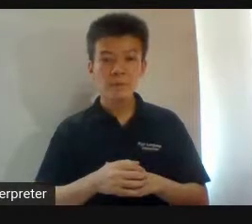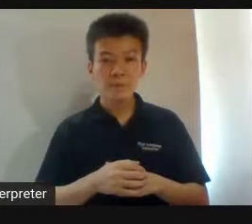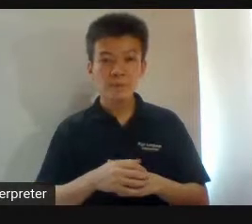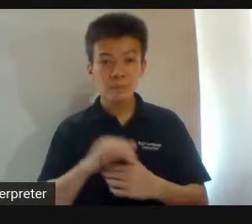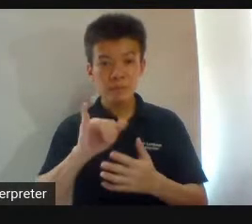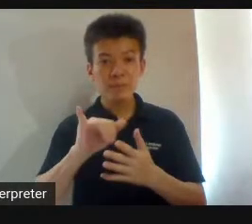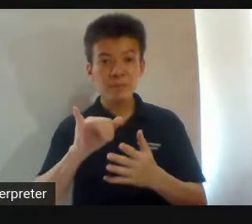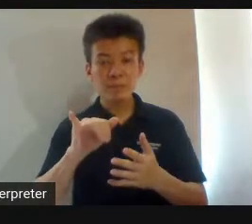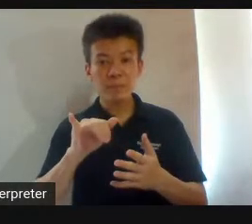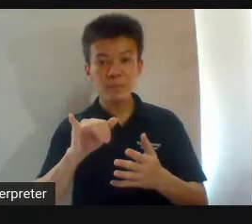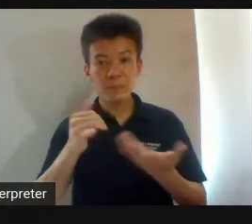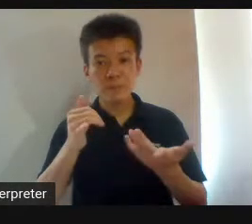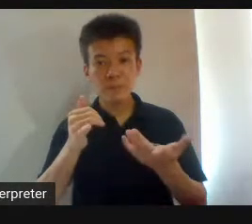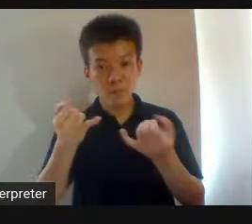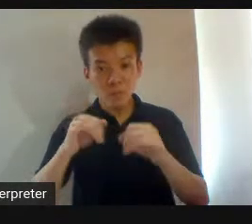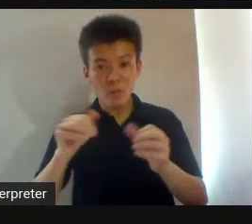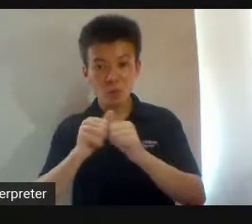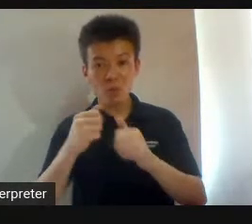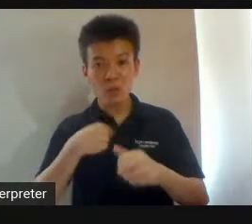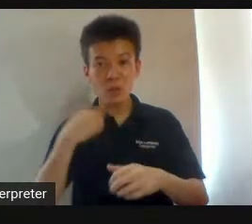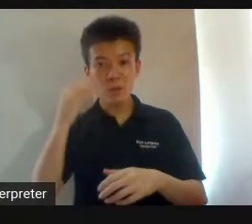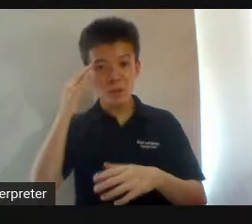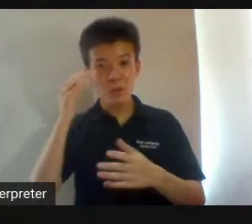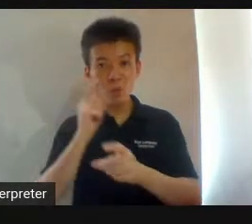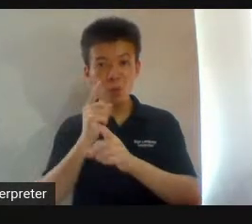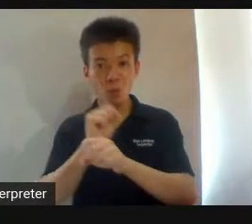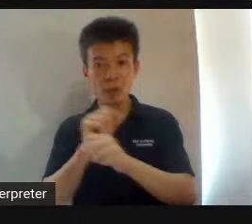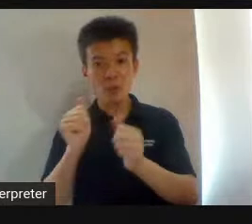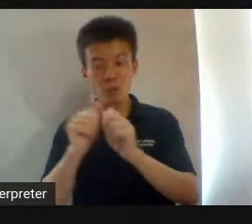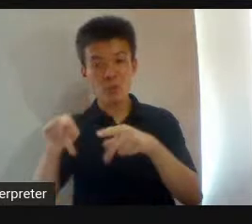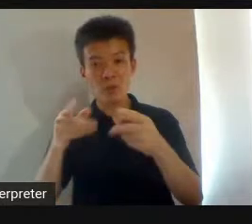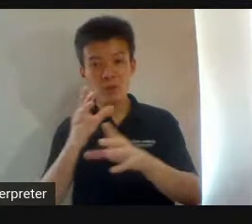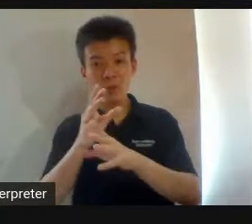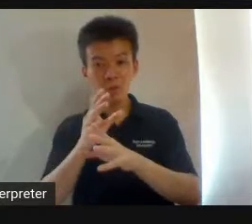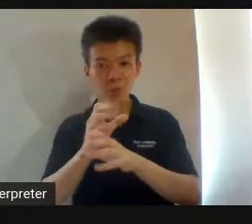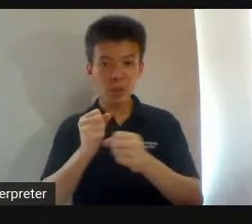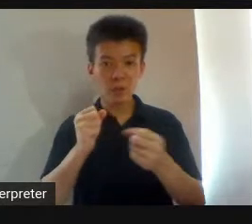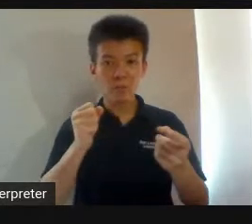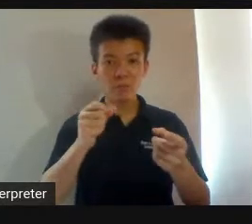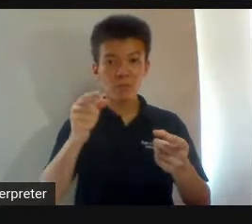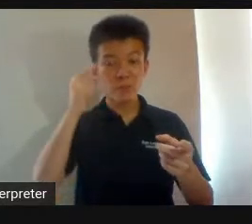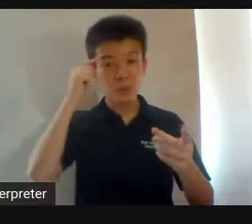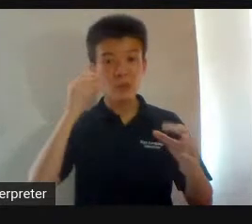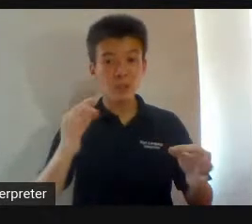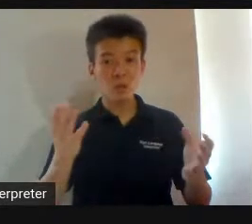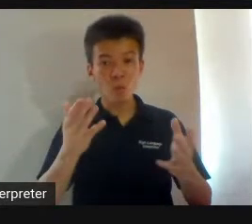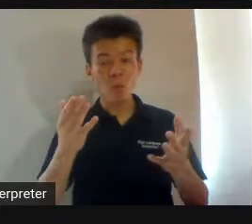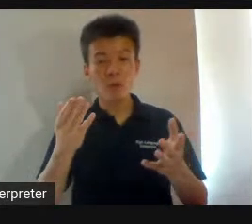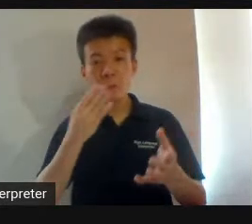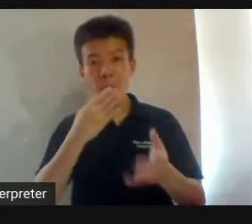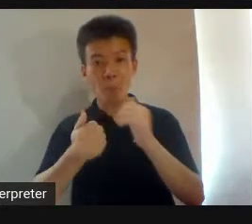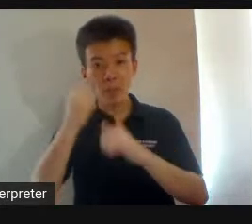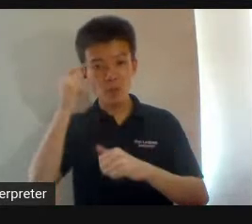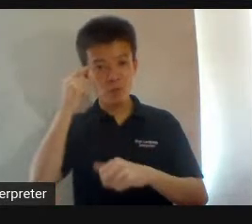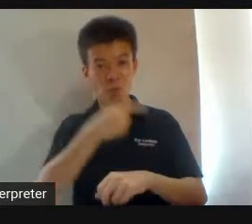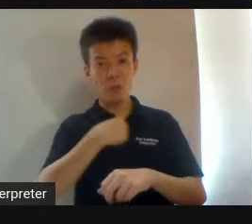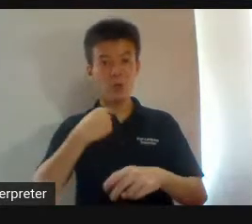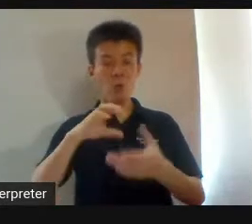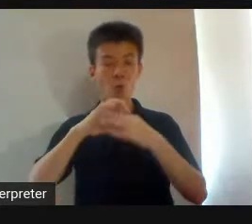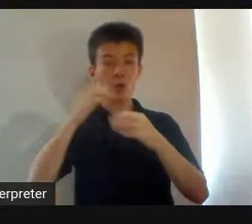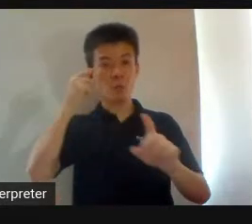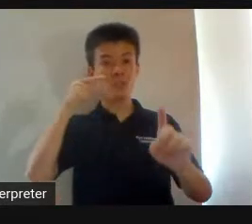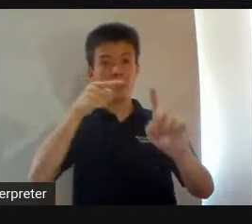that was just an incident of us not actually working with people and just deciding what was best from our own